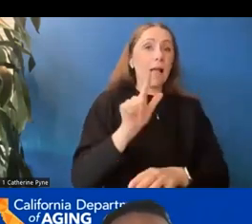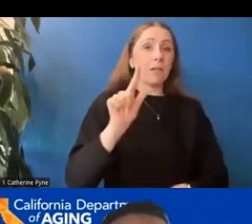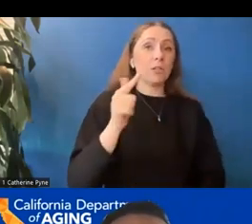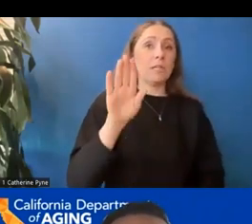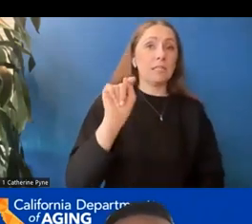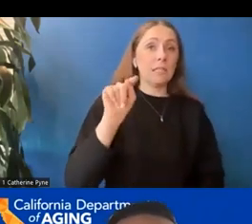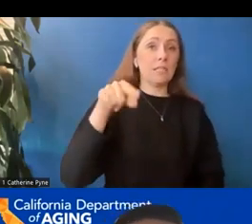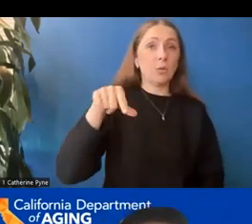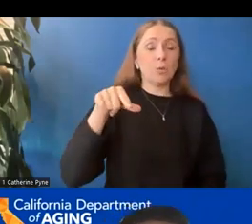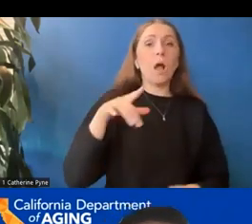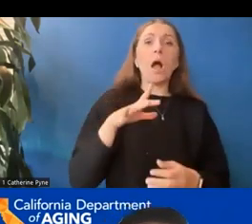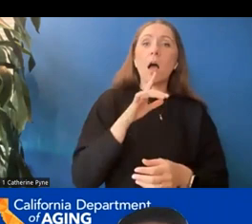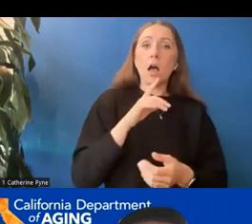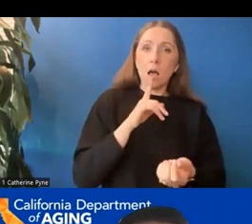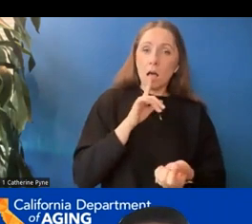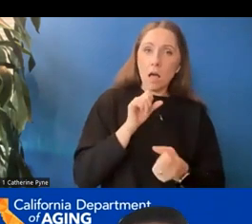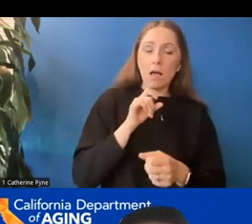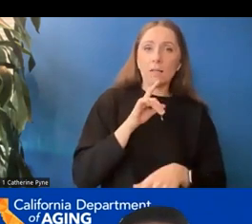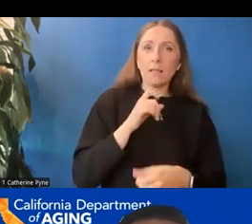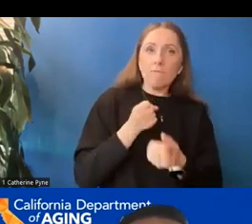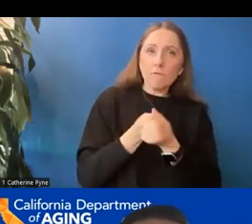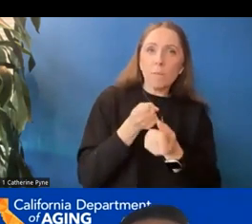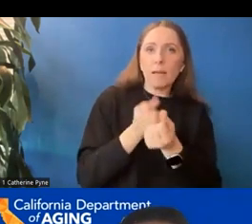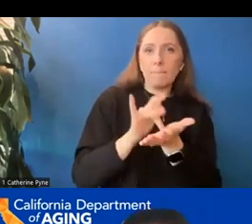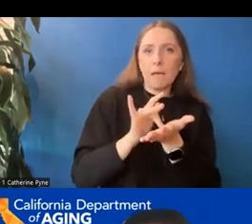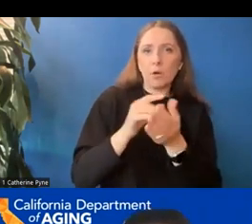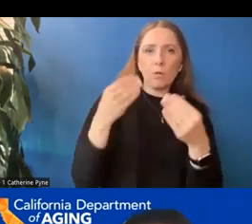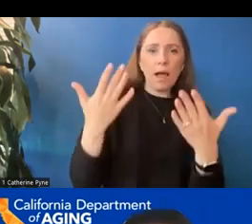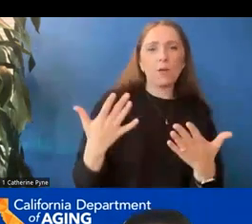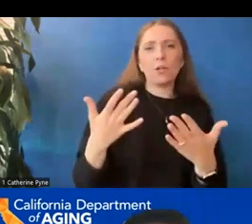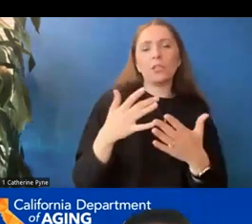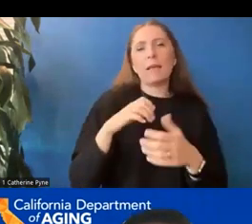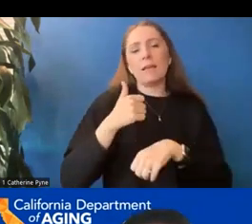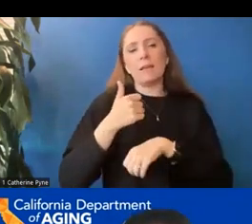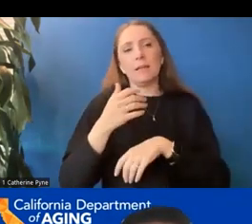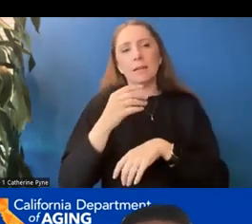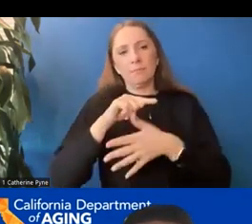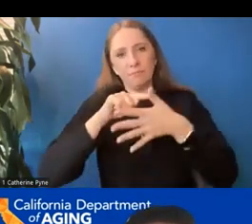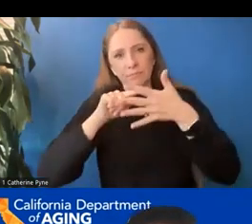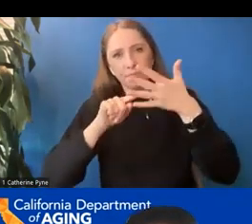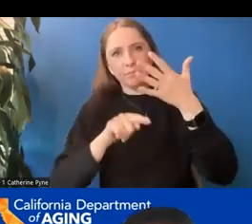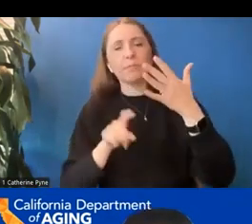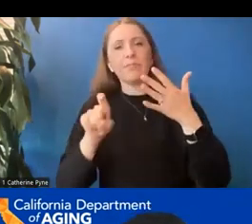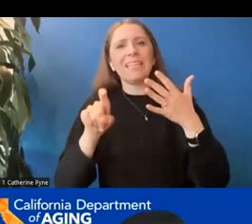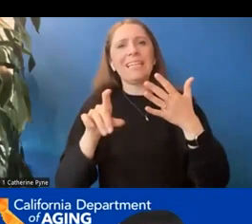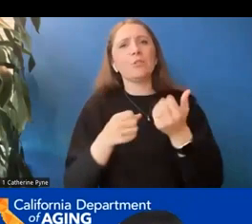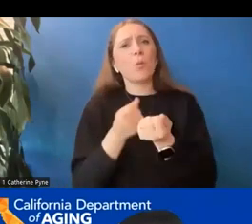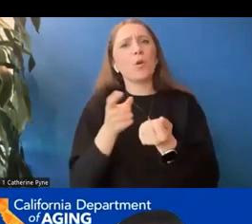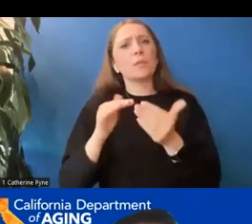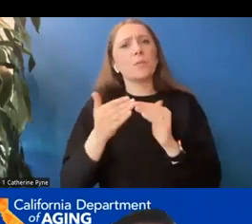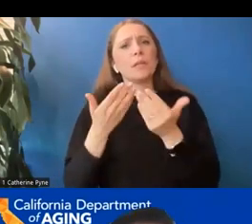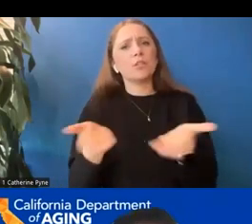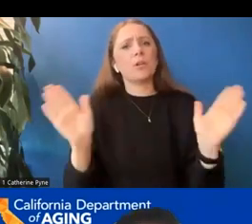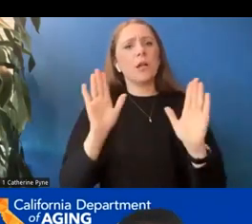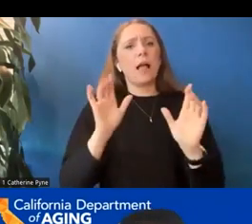LGBTQ affirming medical and social service providers, and the development of programs based on the needs of the community. And this survey also advances the goals of the